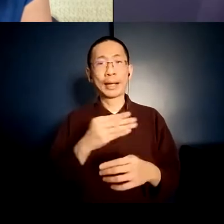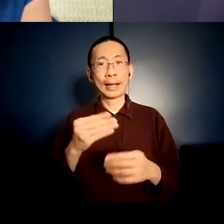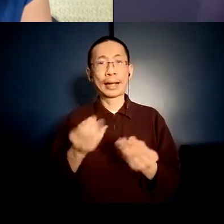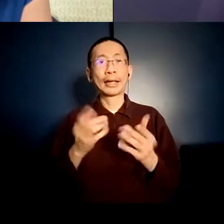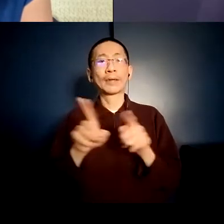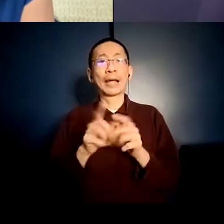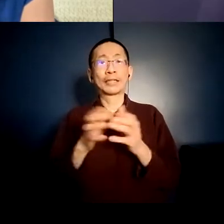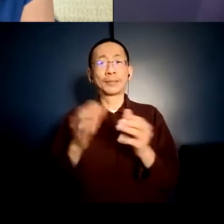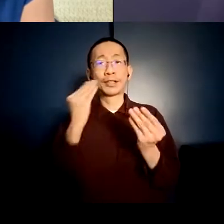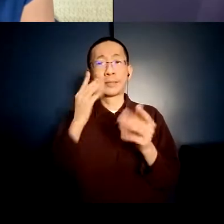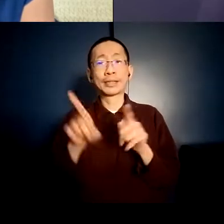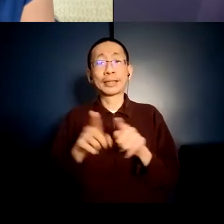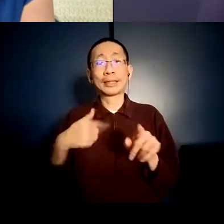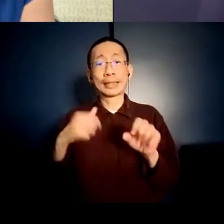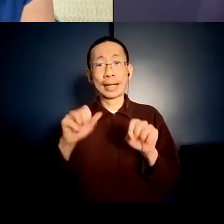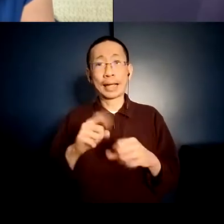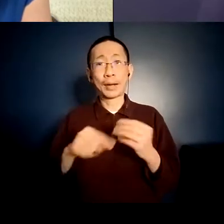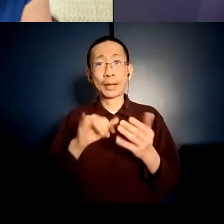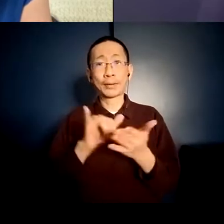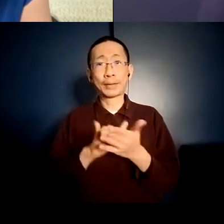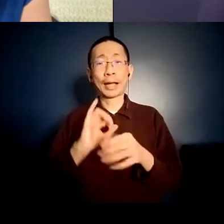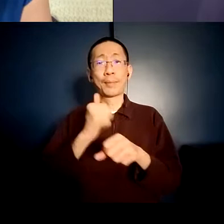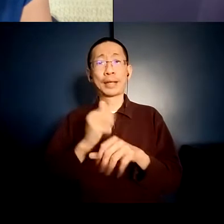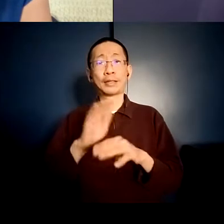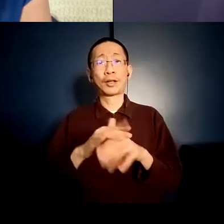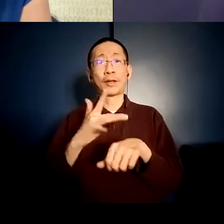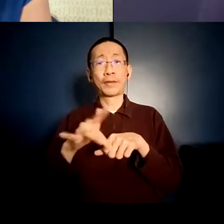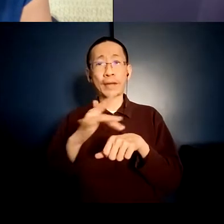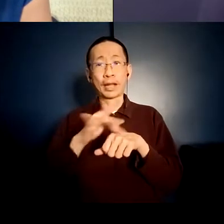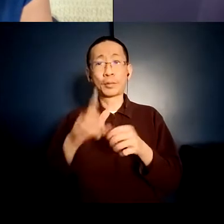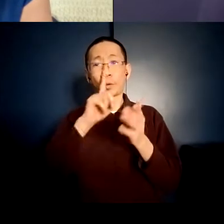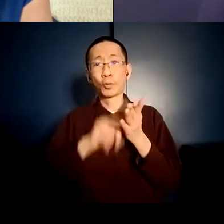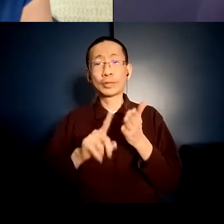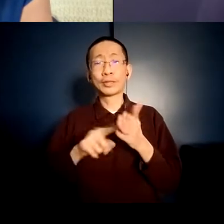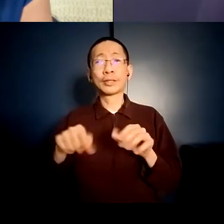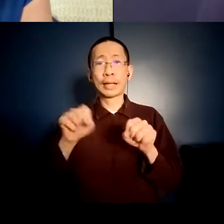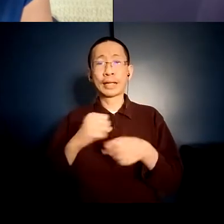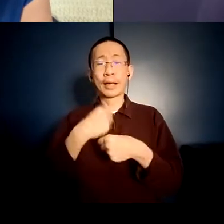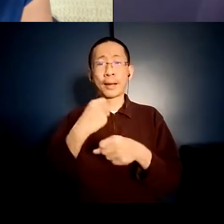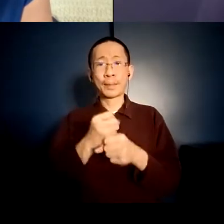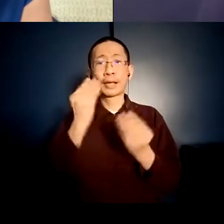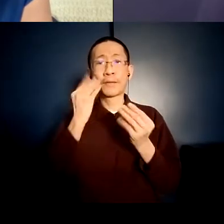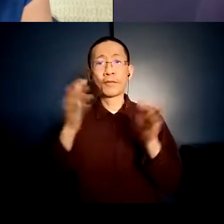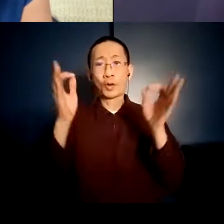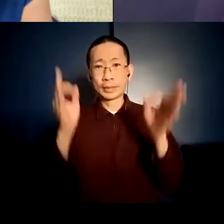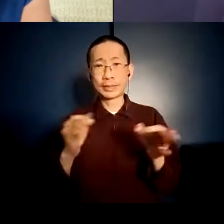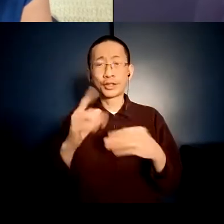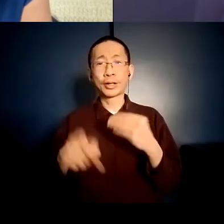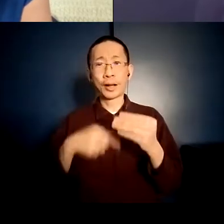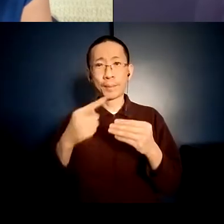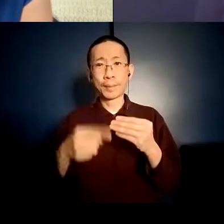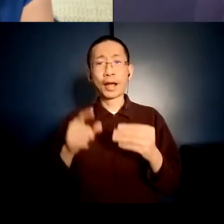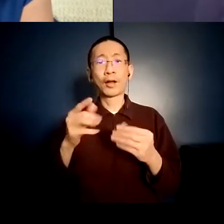much information as I can about that based on the available research so that they can make an informed decision about